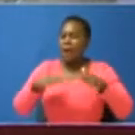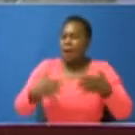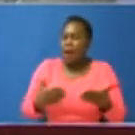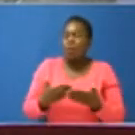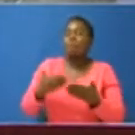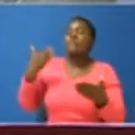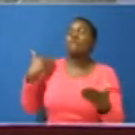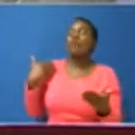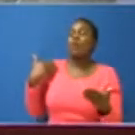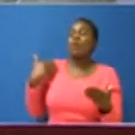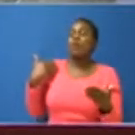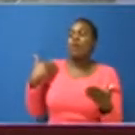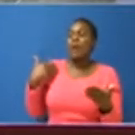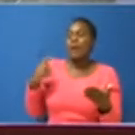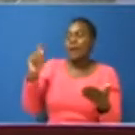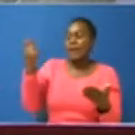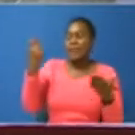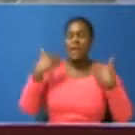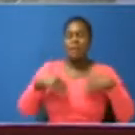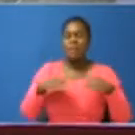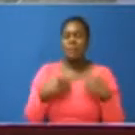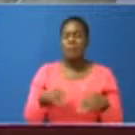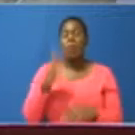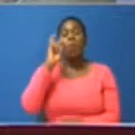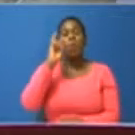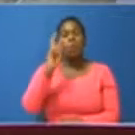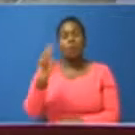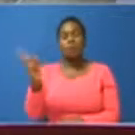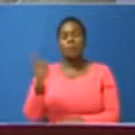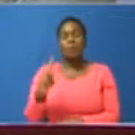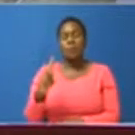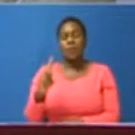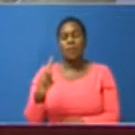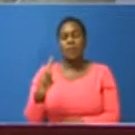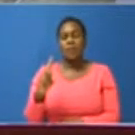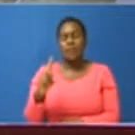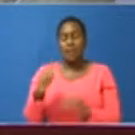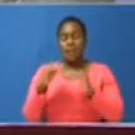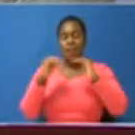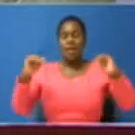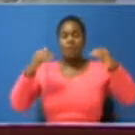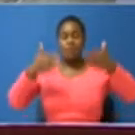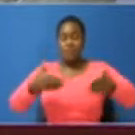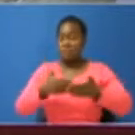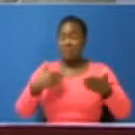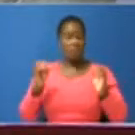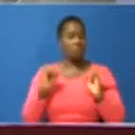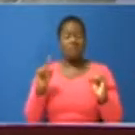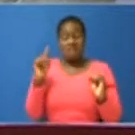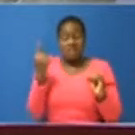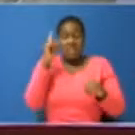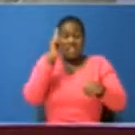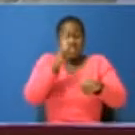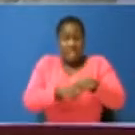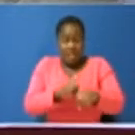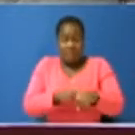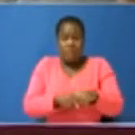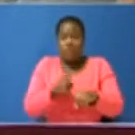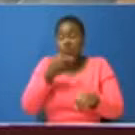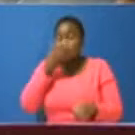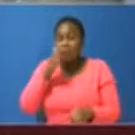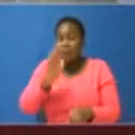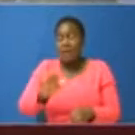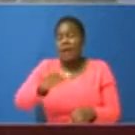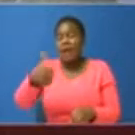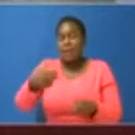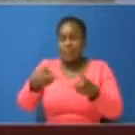that was had today of course now kenya's not having watched in arabic material debate at this level before this being the first time even as you respond to what the